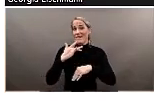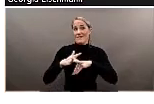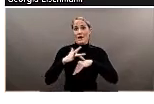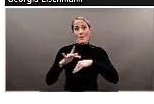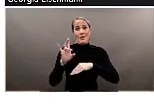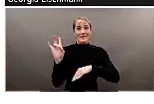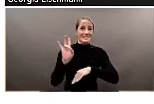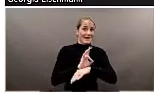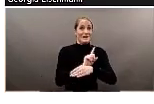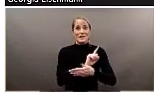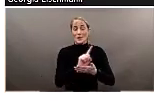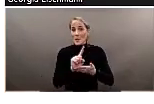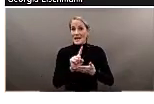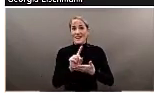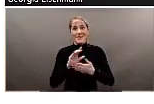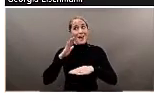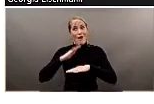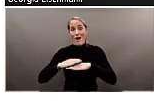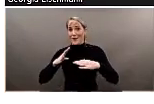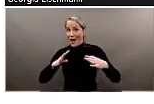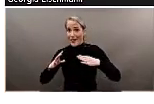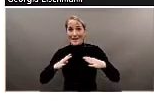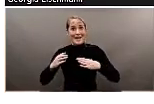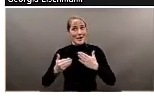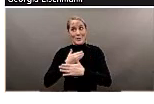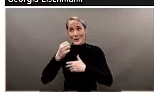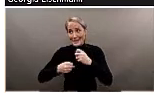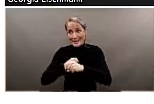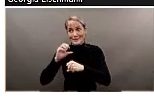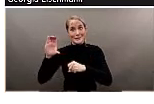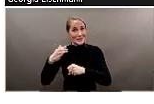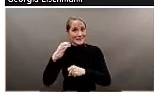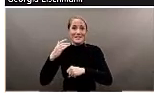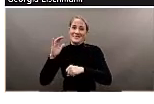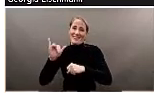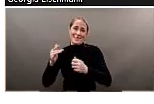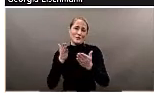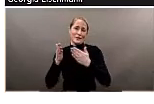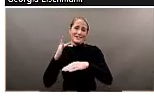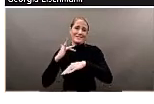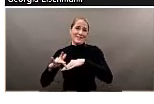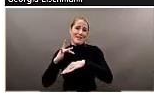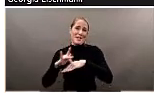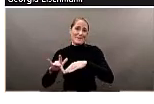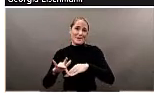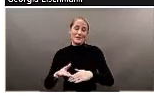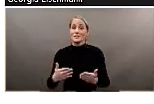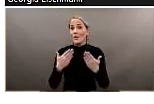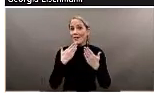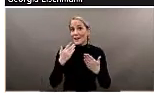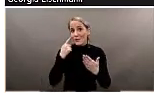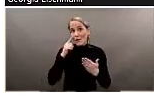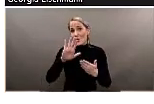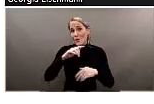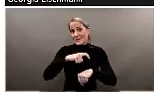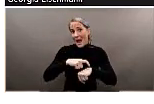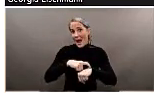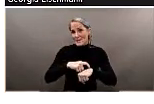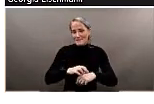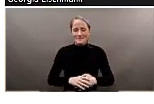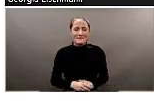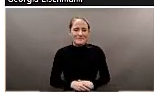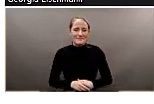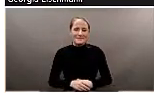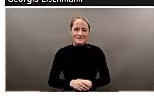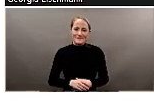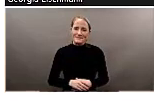is available 7 days a week, even on New Year's and Christmas. So thank you for the opportunity to tell you about it. And I look forward to